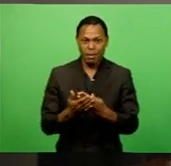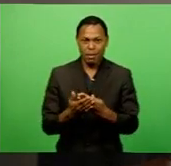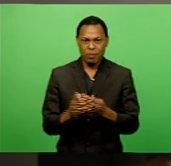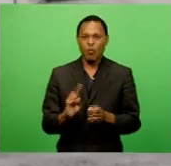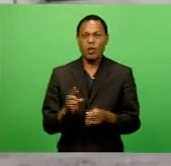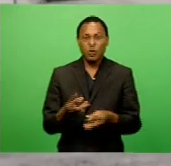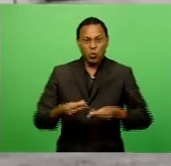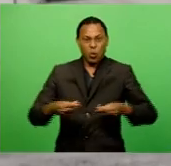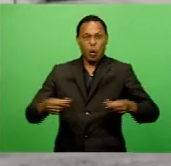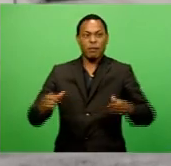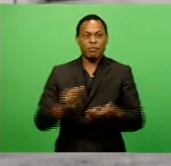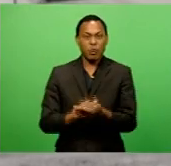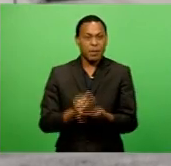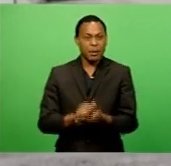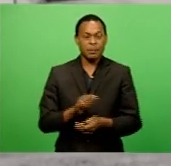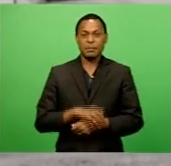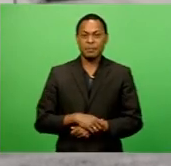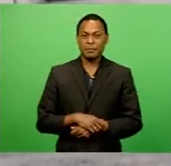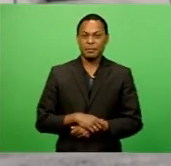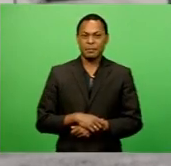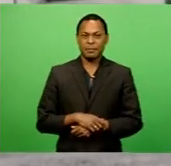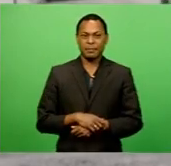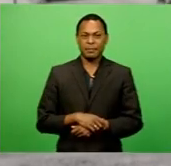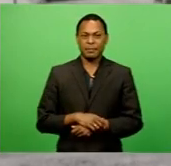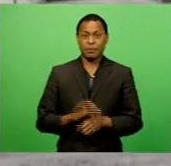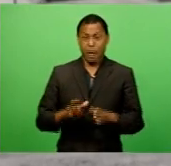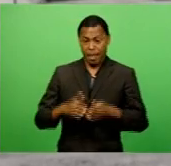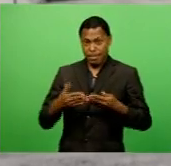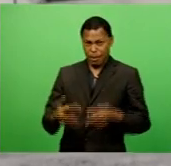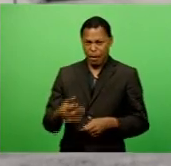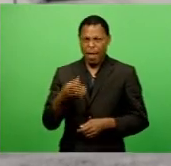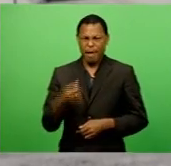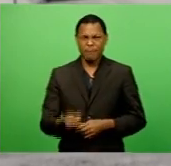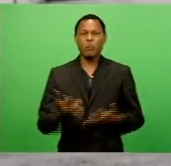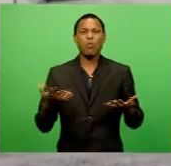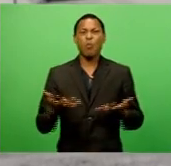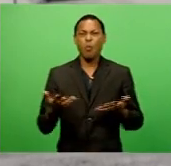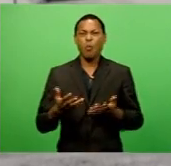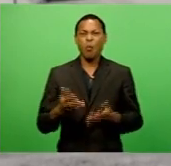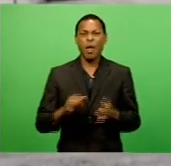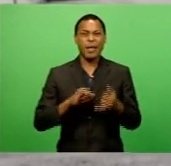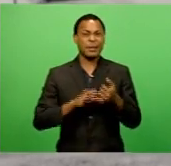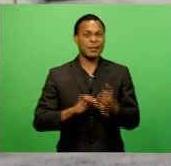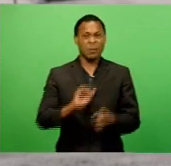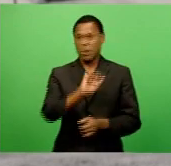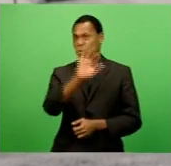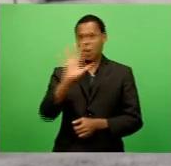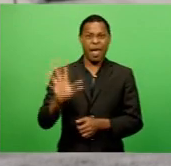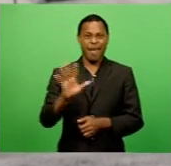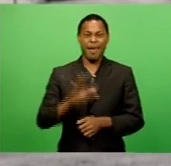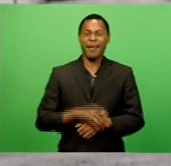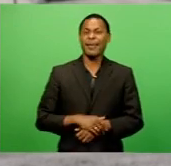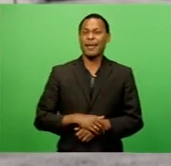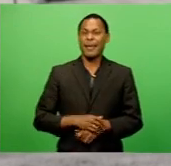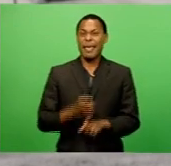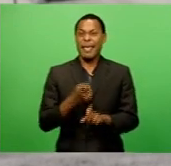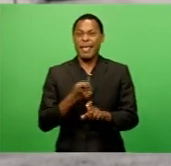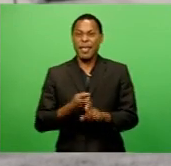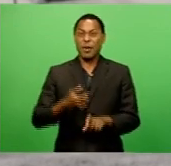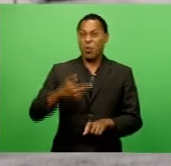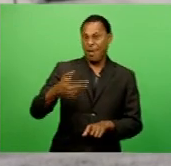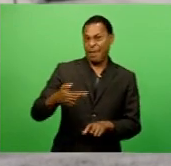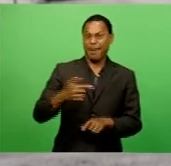traffic. Rehabilitation is currently underway in Lakemba Street in Samambula, Nokonoko Road, Grantham Road in